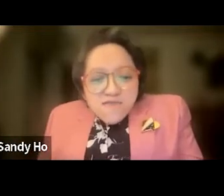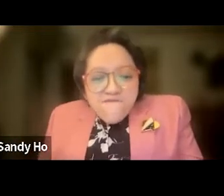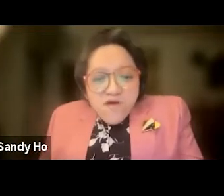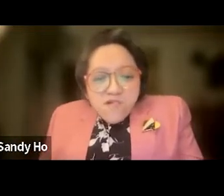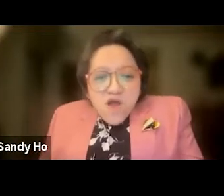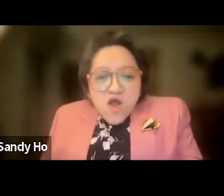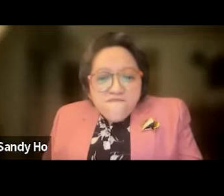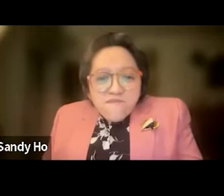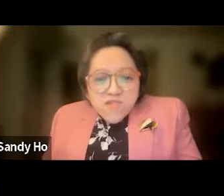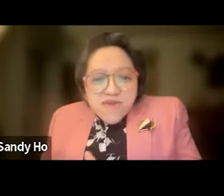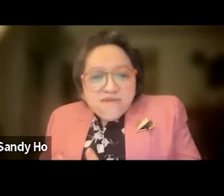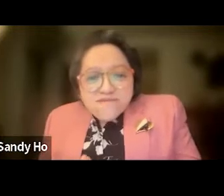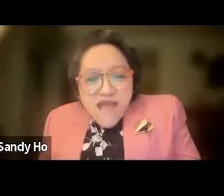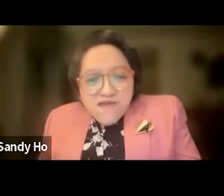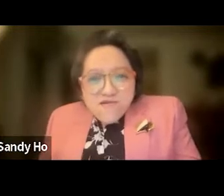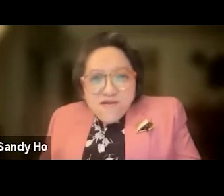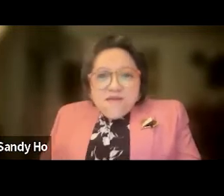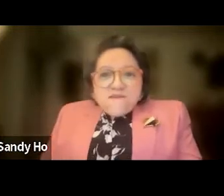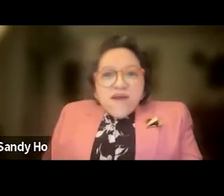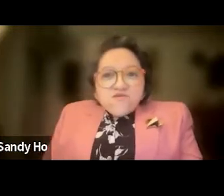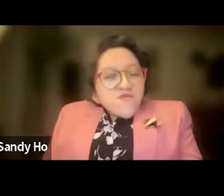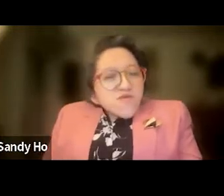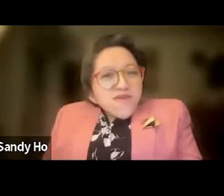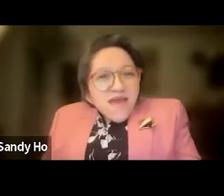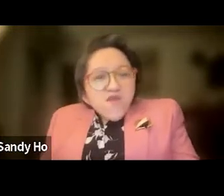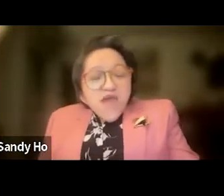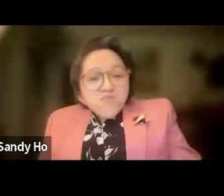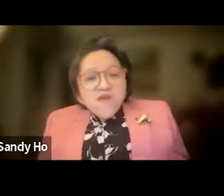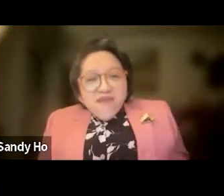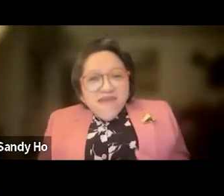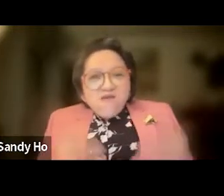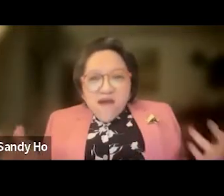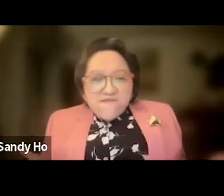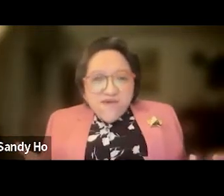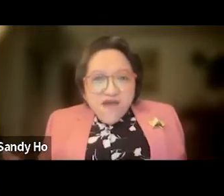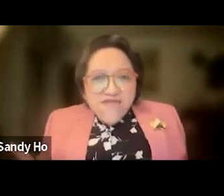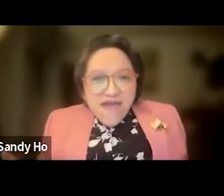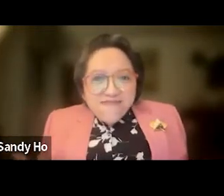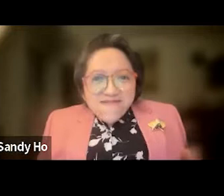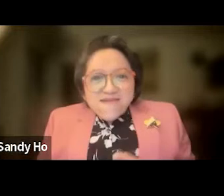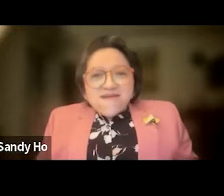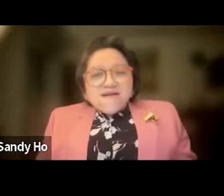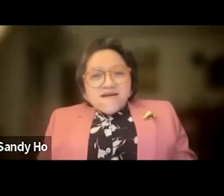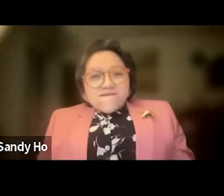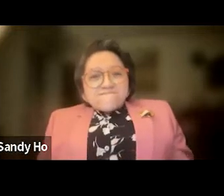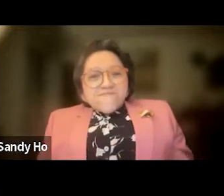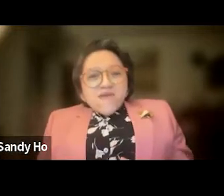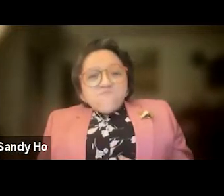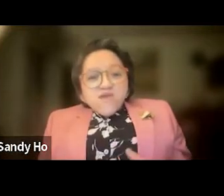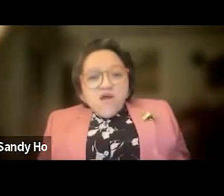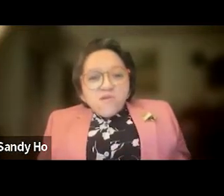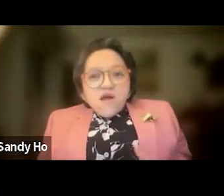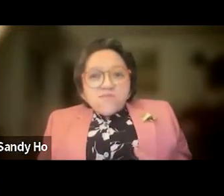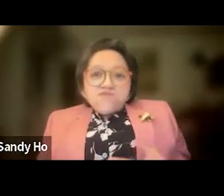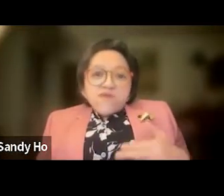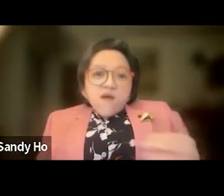And in full Ho family style, my older brother and I are proudly wearing our Boston Red Sox hats. And we